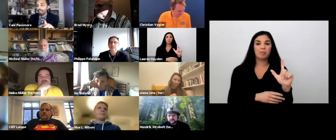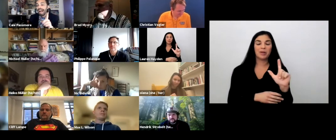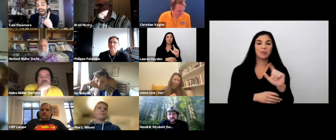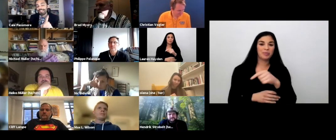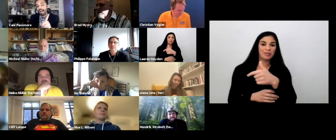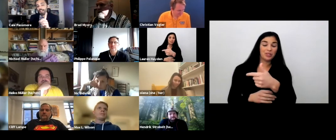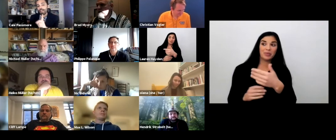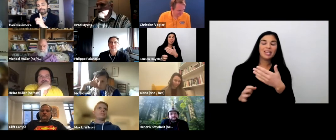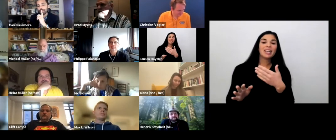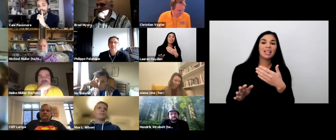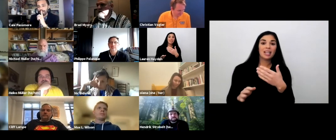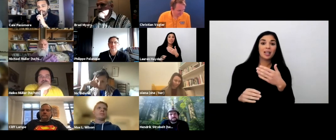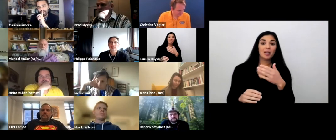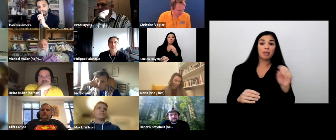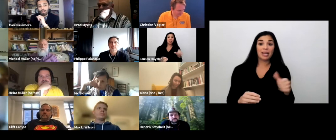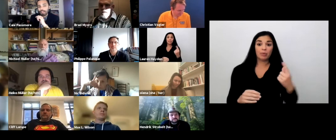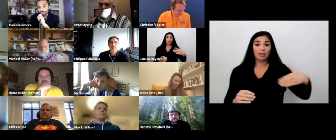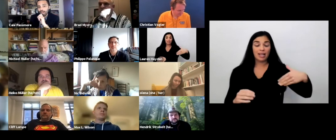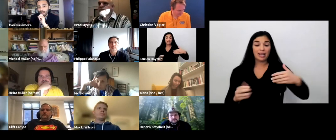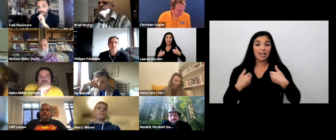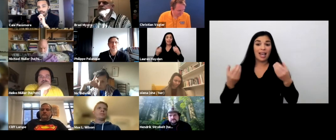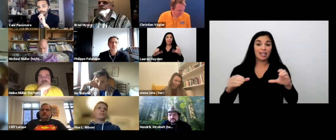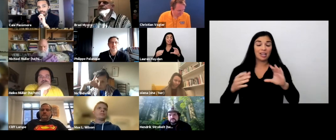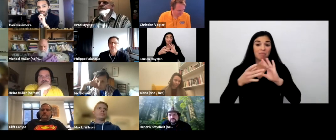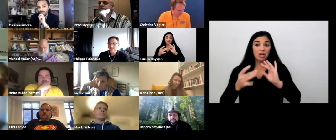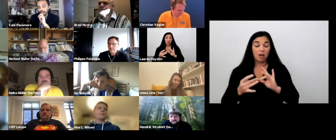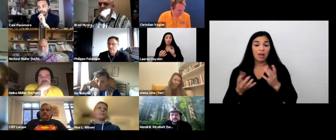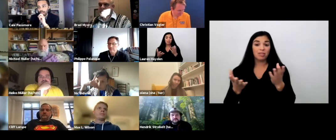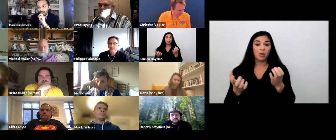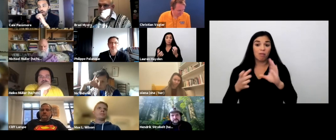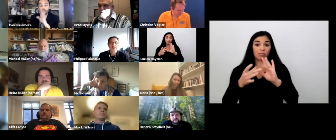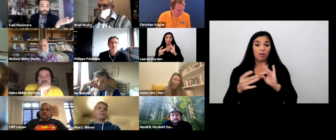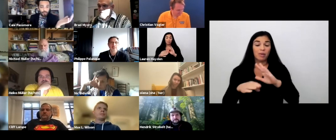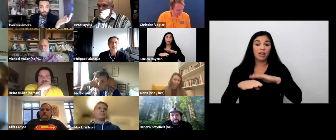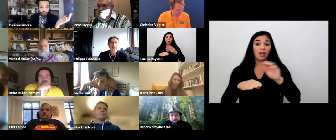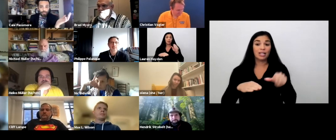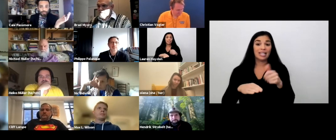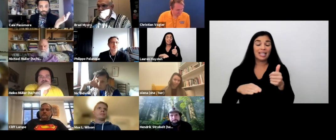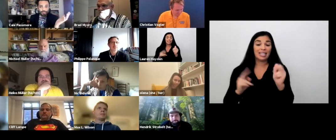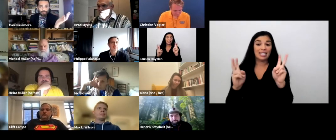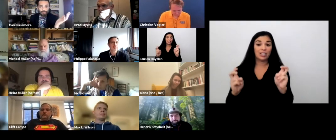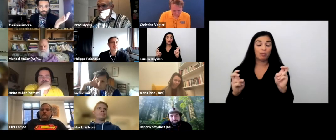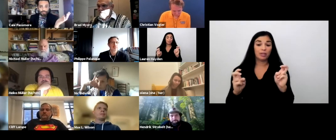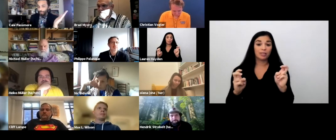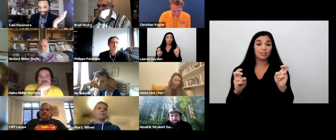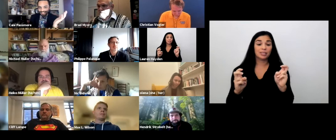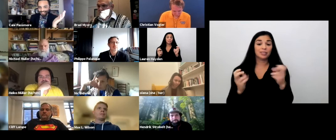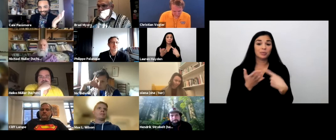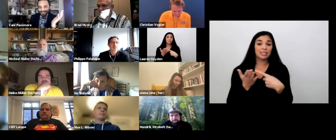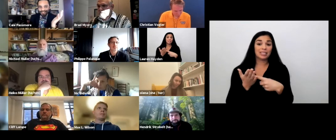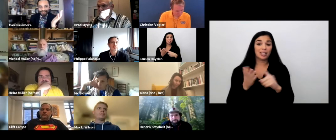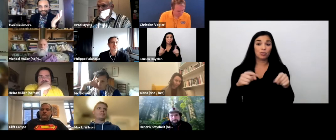there's anyone that hasn't had a chance to speak, that would like to speak on any of the topics that we've brought up at any